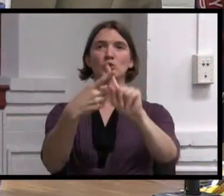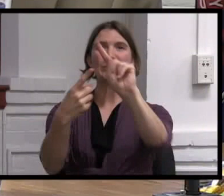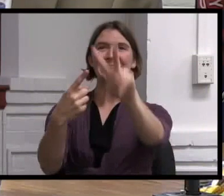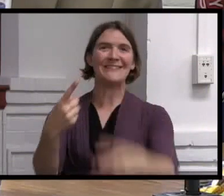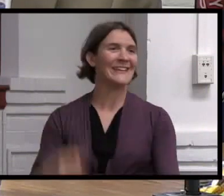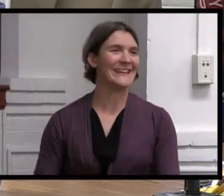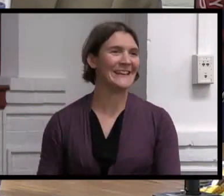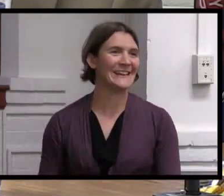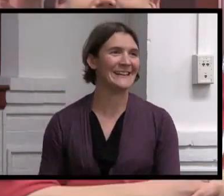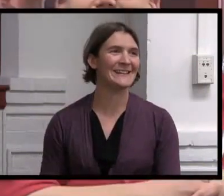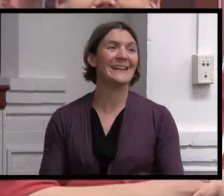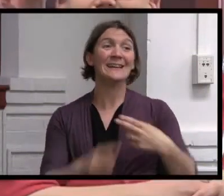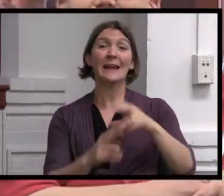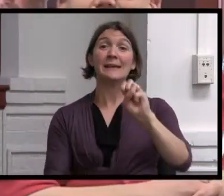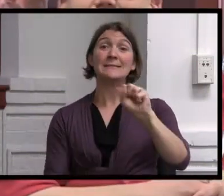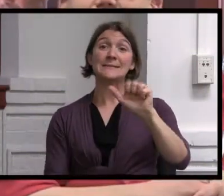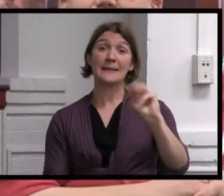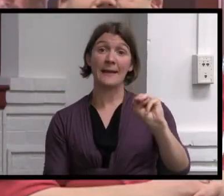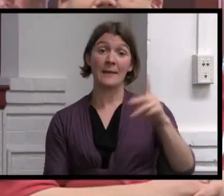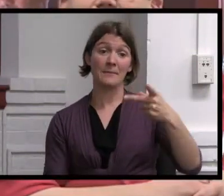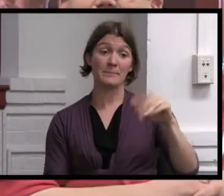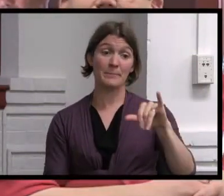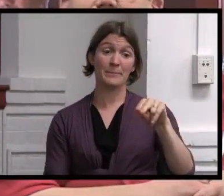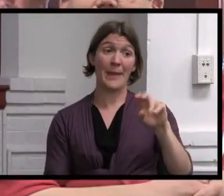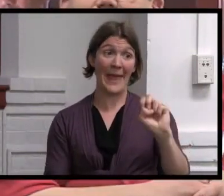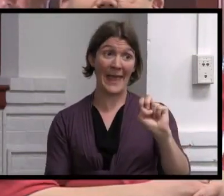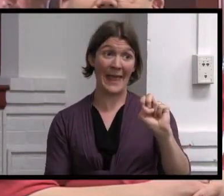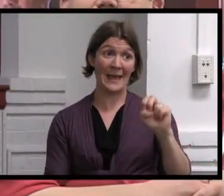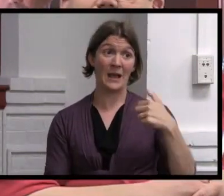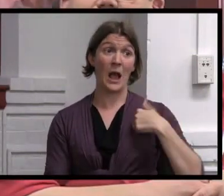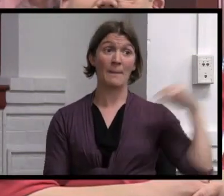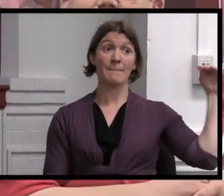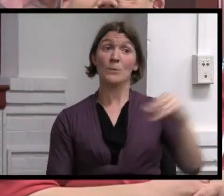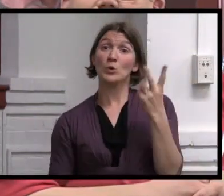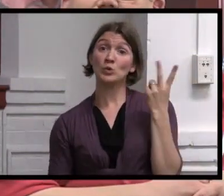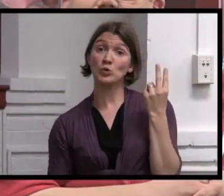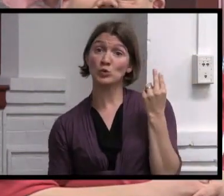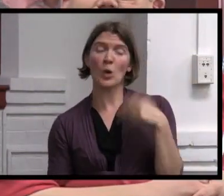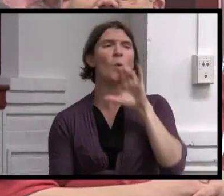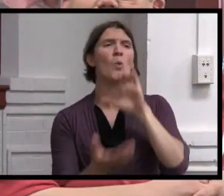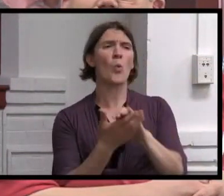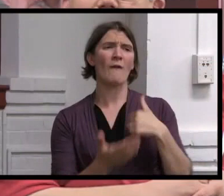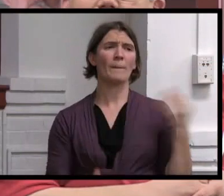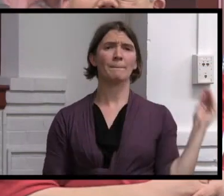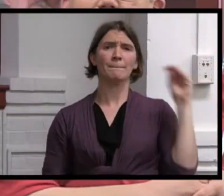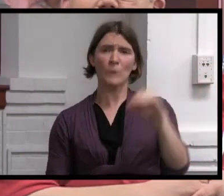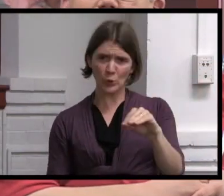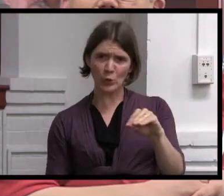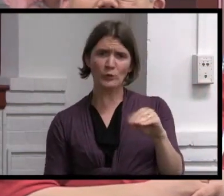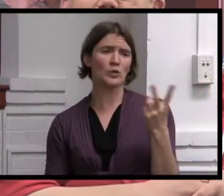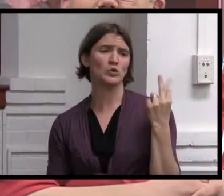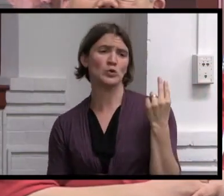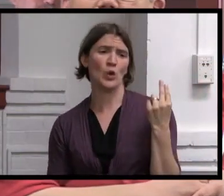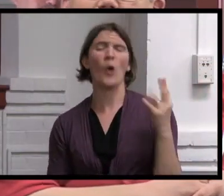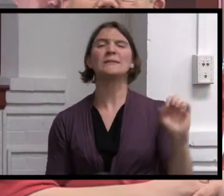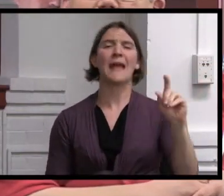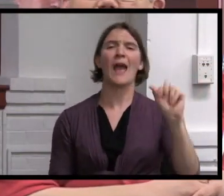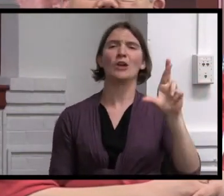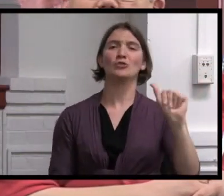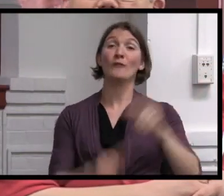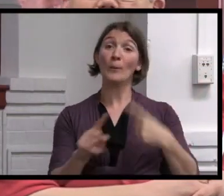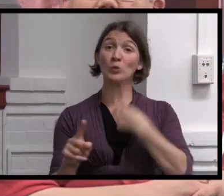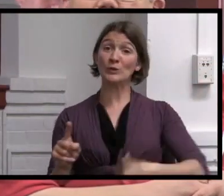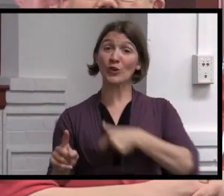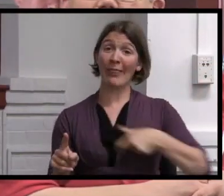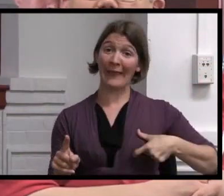okay. My name is Sam Payne, and we moved here 2 years ago, my wife and I, whose name is Sandra Foisy. She's from